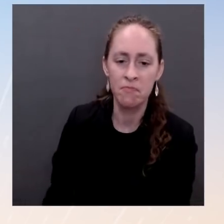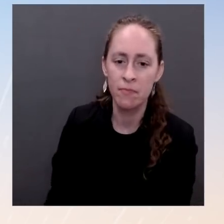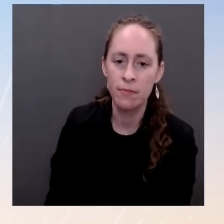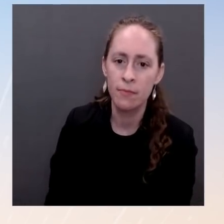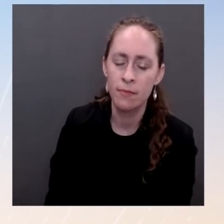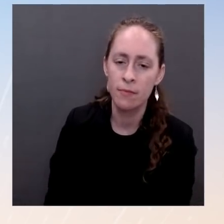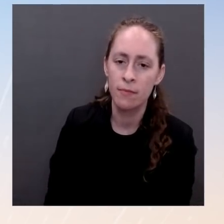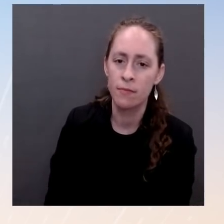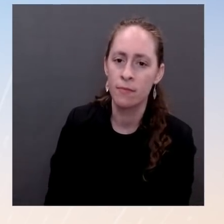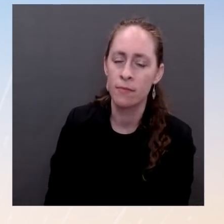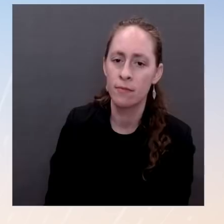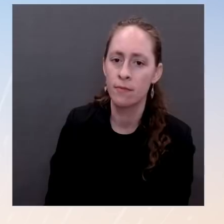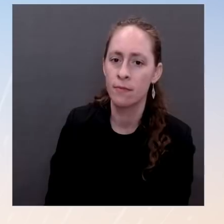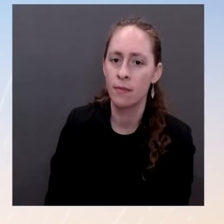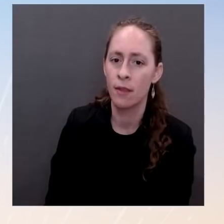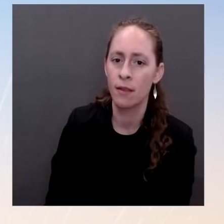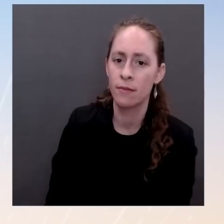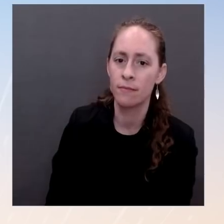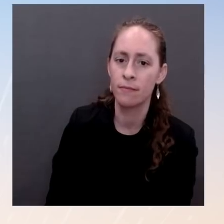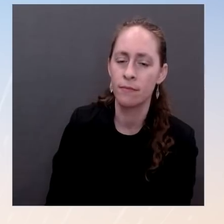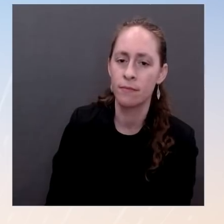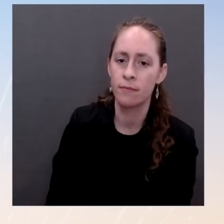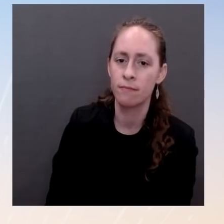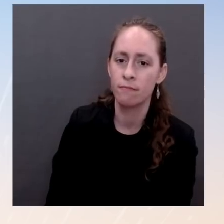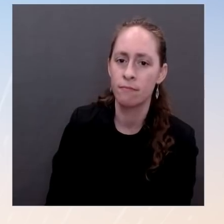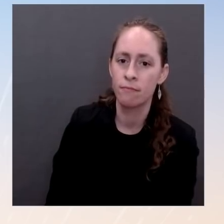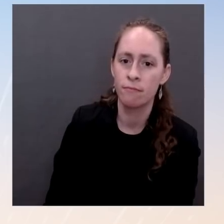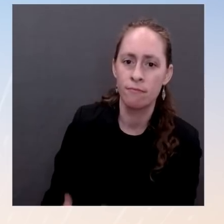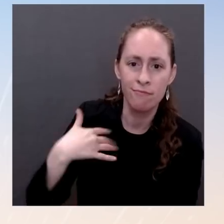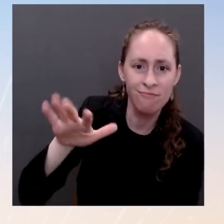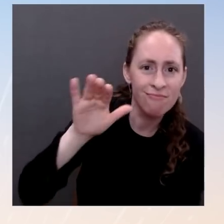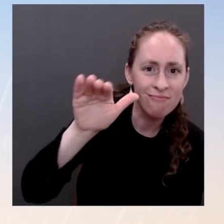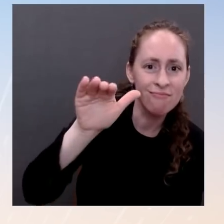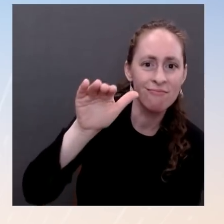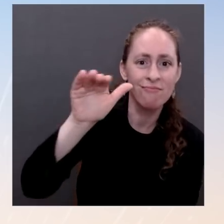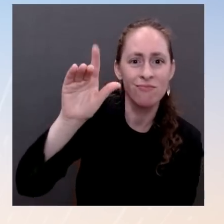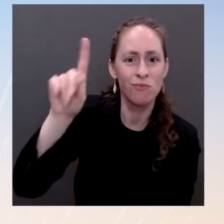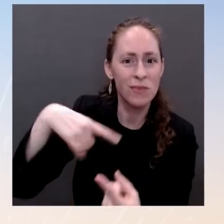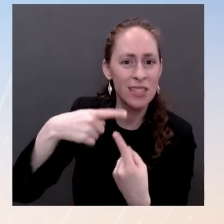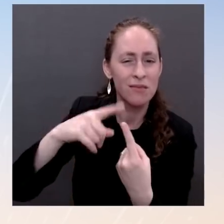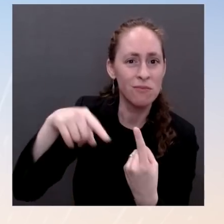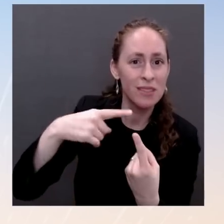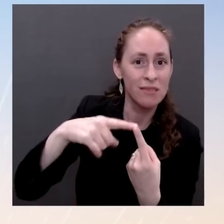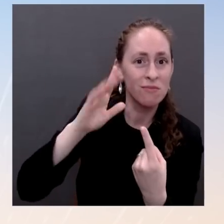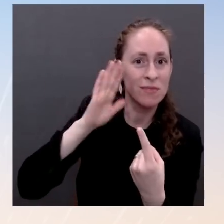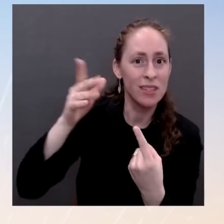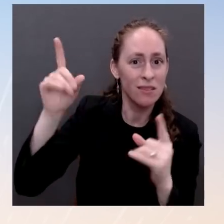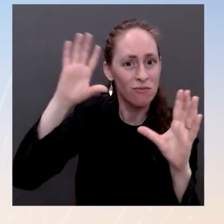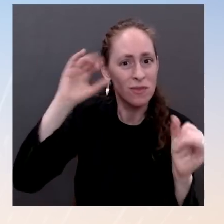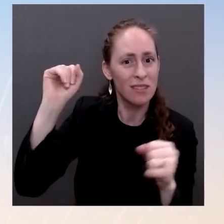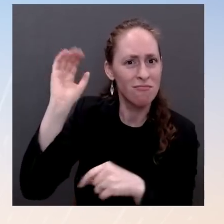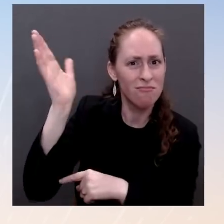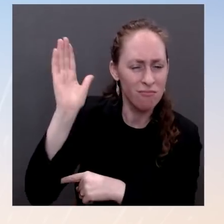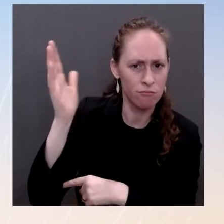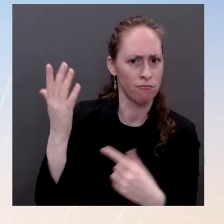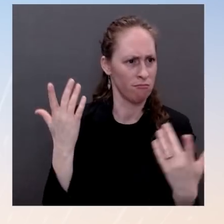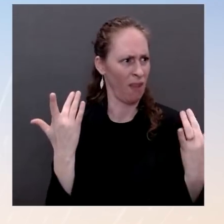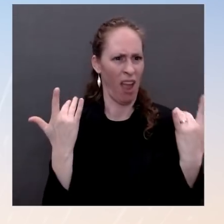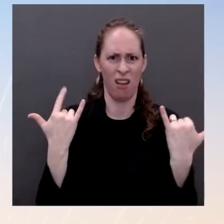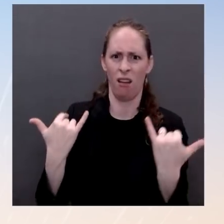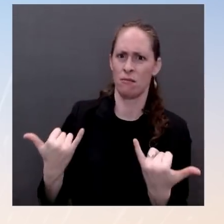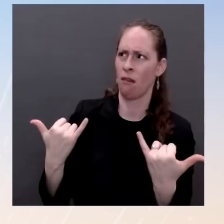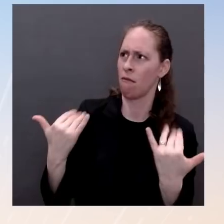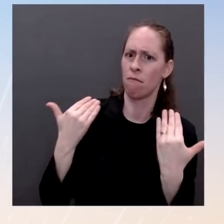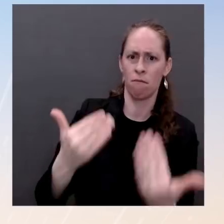Why today? And then the intent behind it. Obviously, it seemed to be looking to hit on multiple audiences to deliver